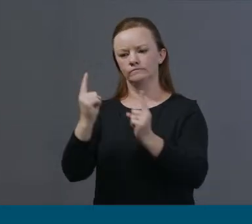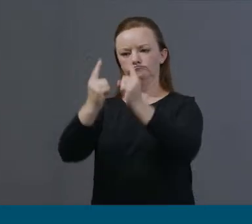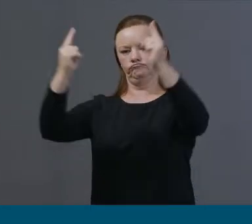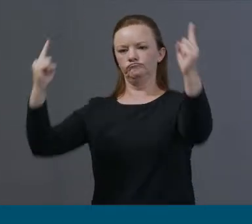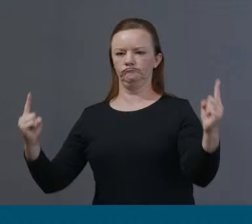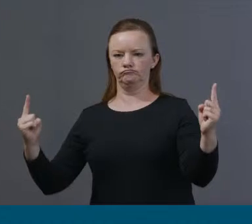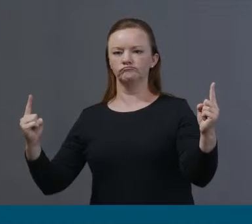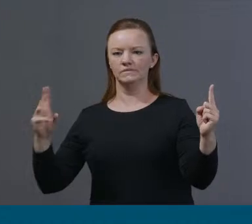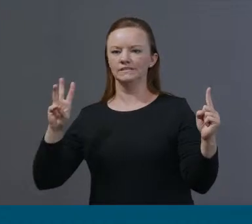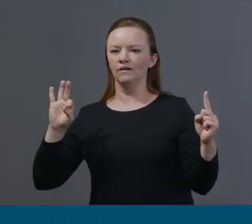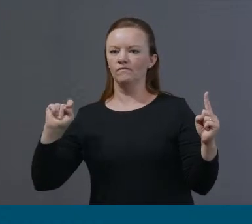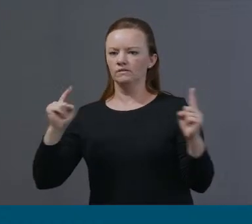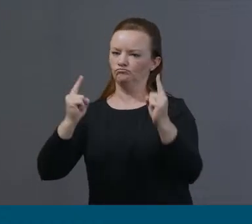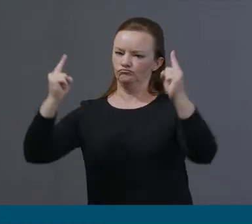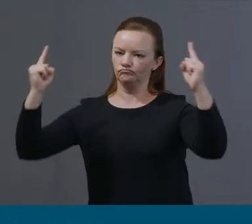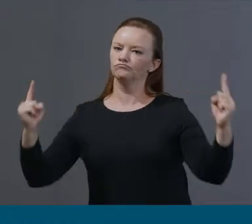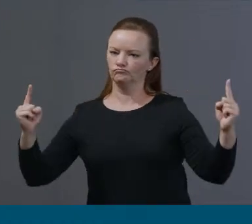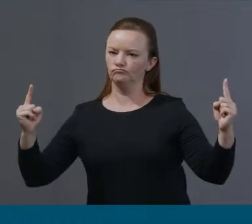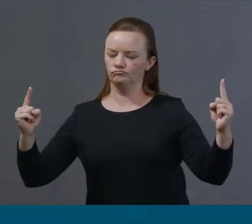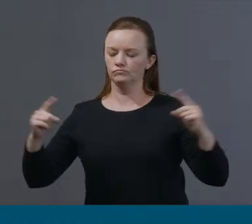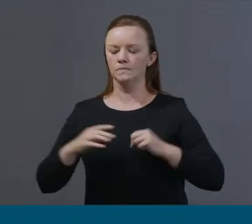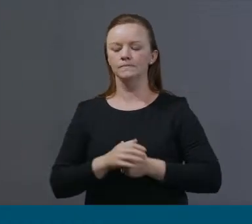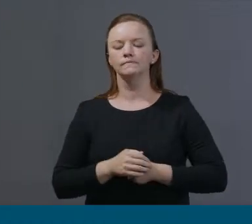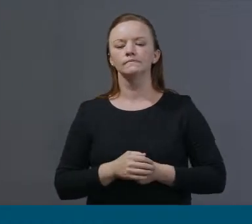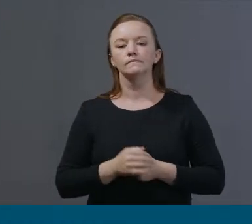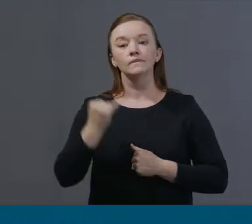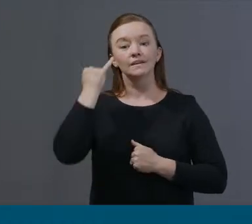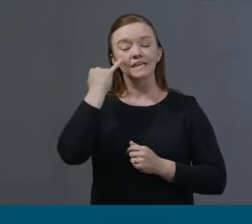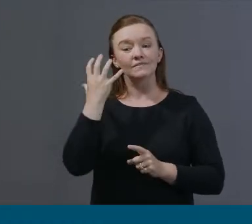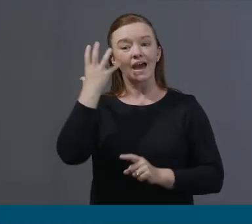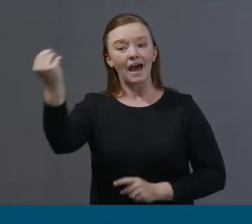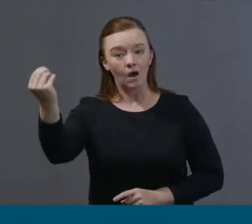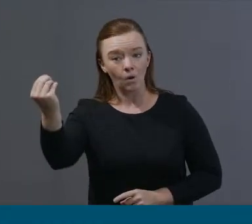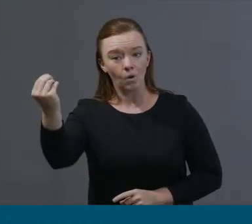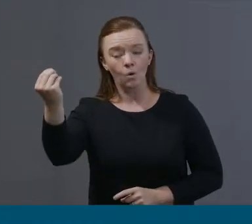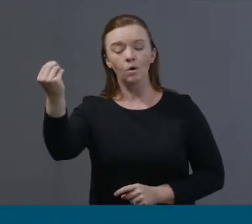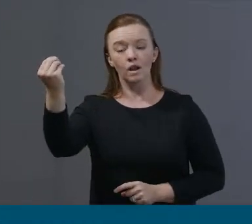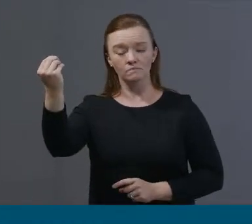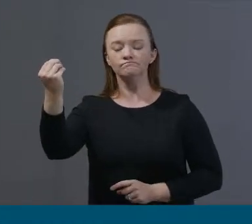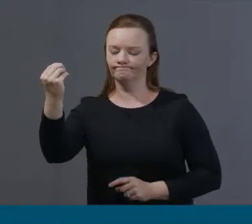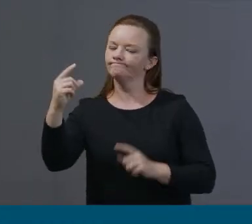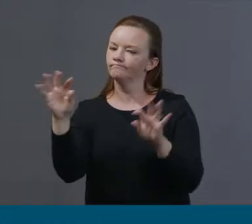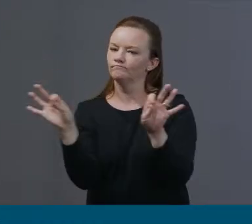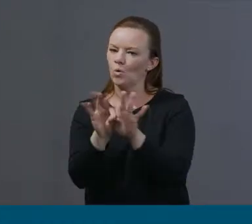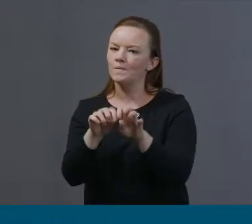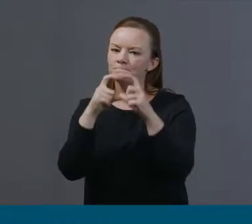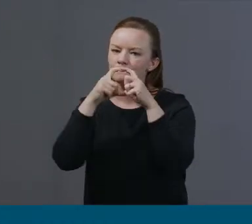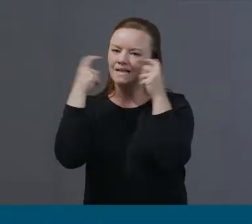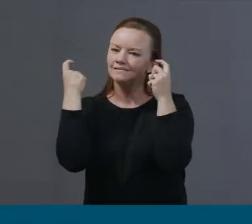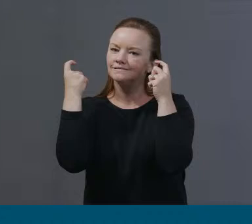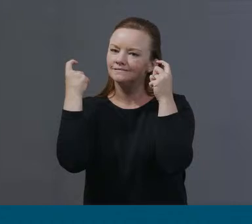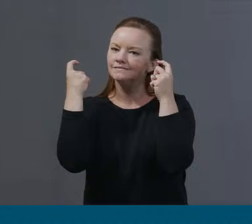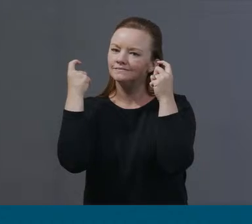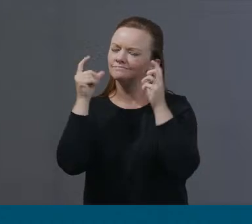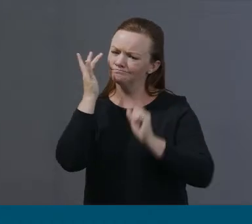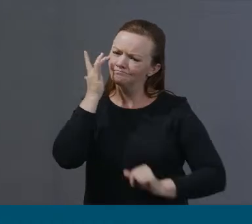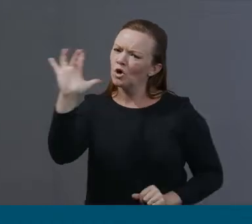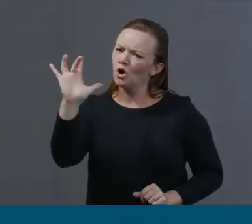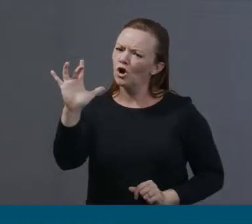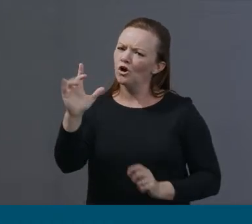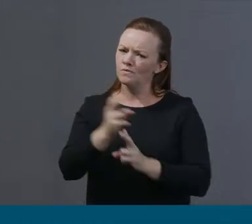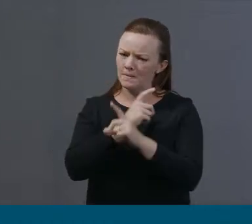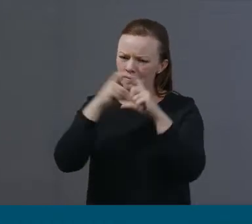distance. And if you do go out, wear a mask. It's the smart thing to